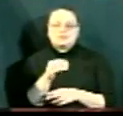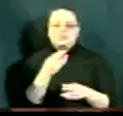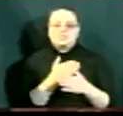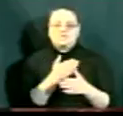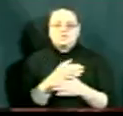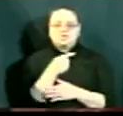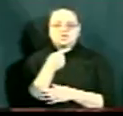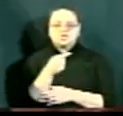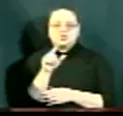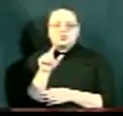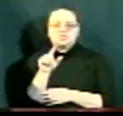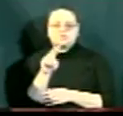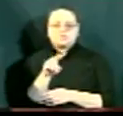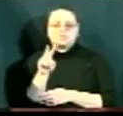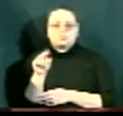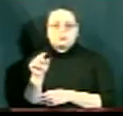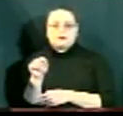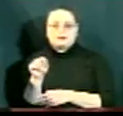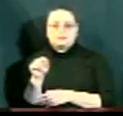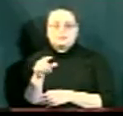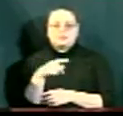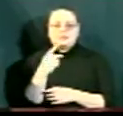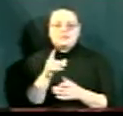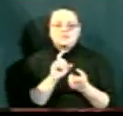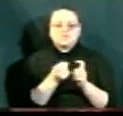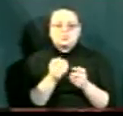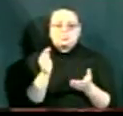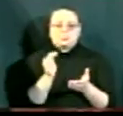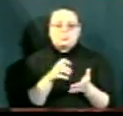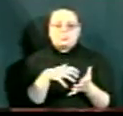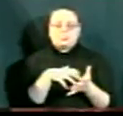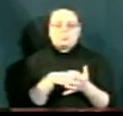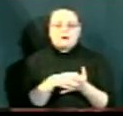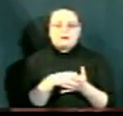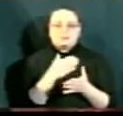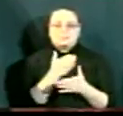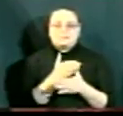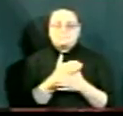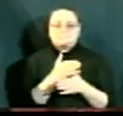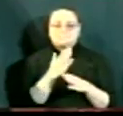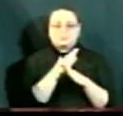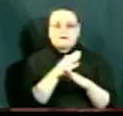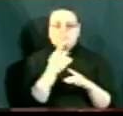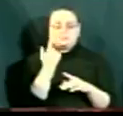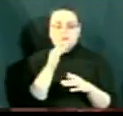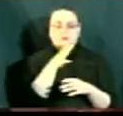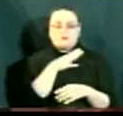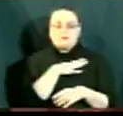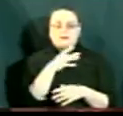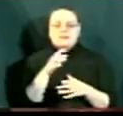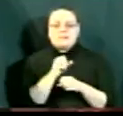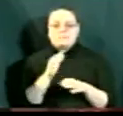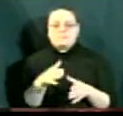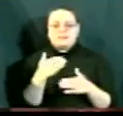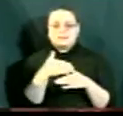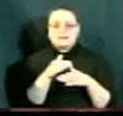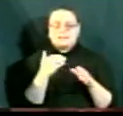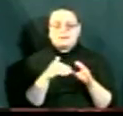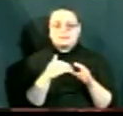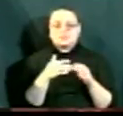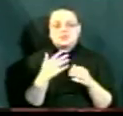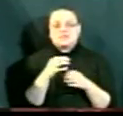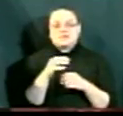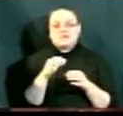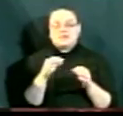G220. This change would weaken harassment protections for women and LGBT employees and send a message that these individuals are